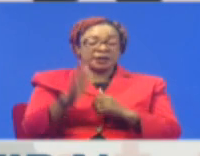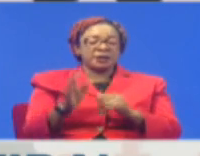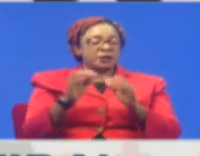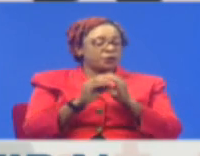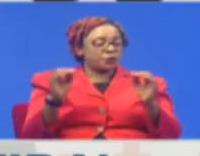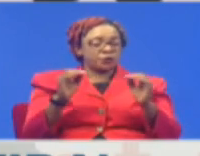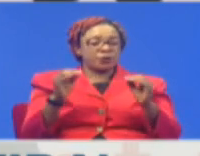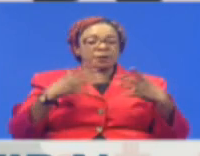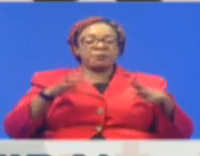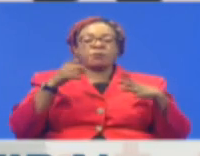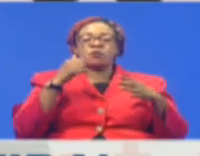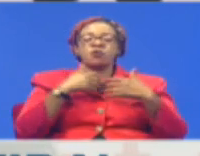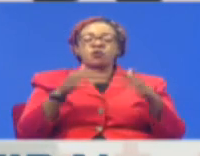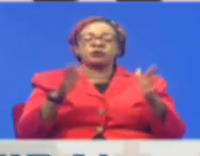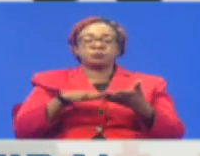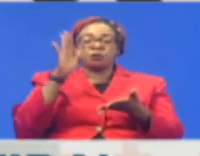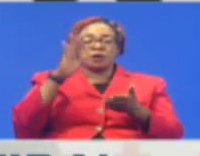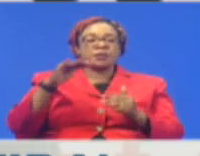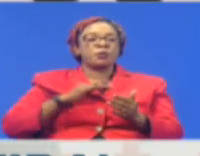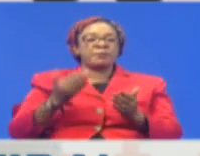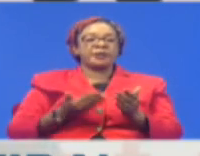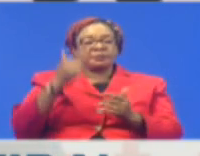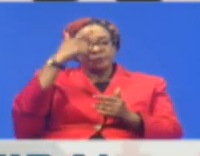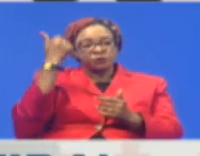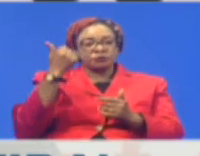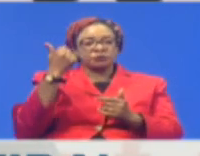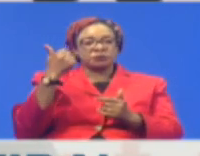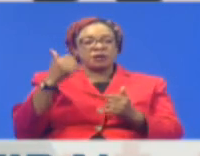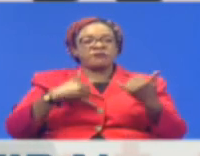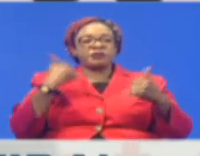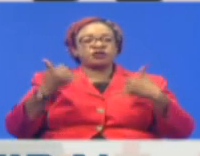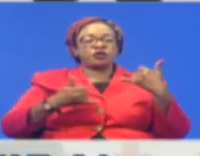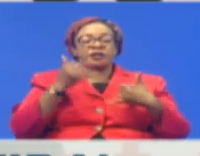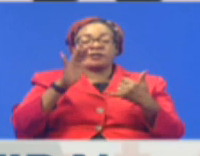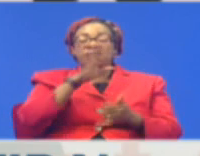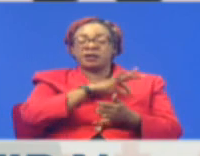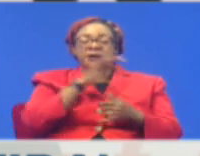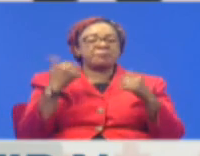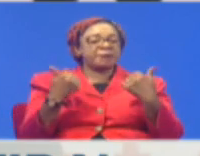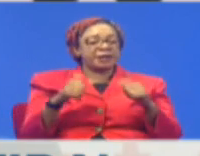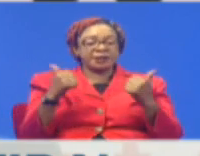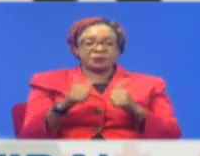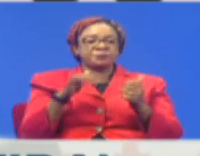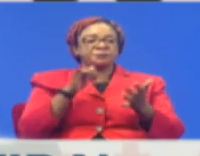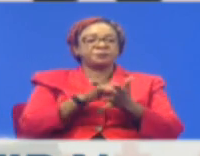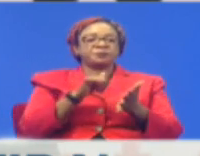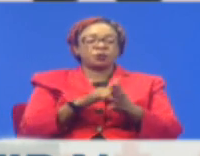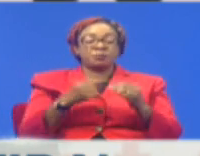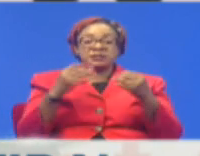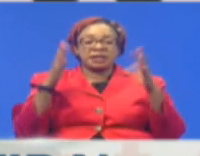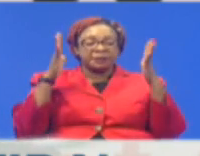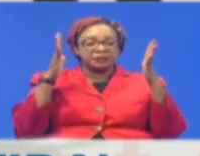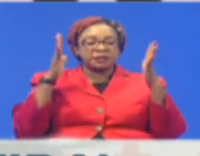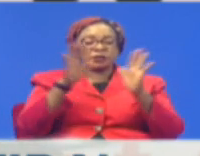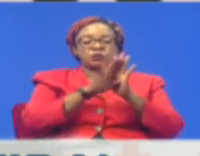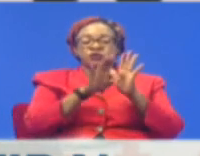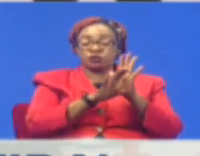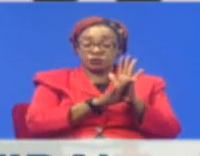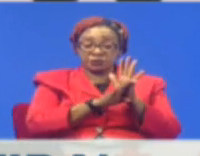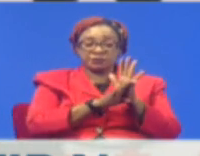will lose more are the women, because the women have not yet enjoyed the gains that we have been celebrating in the